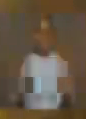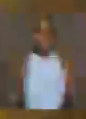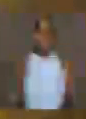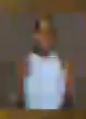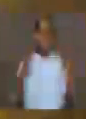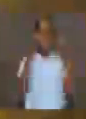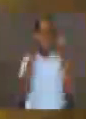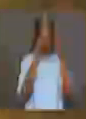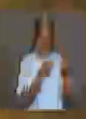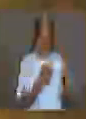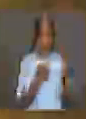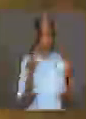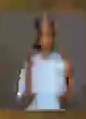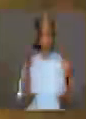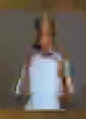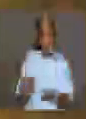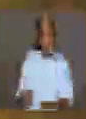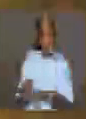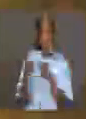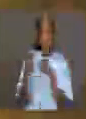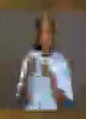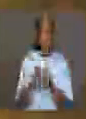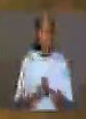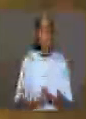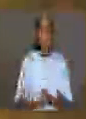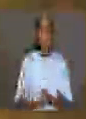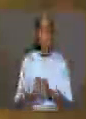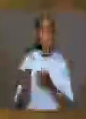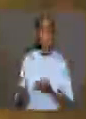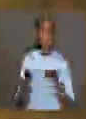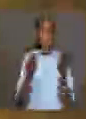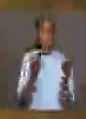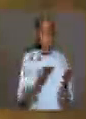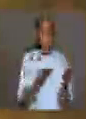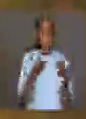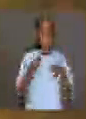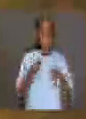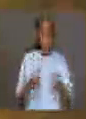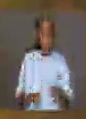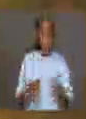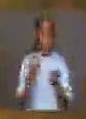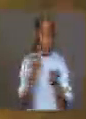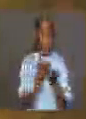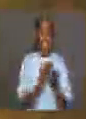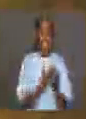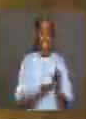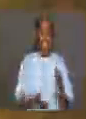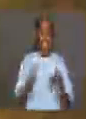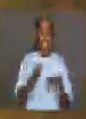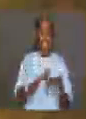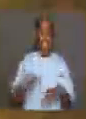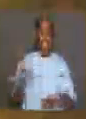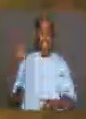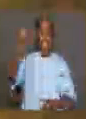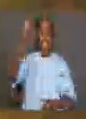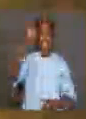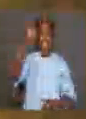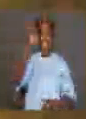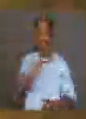Hello, teacher. Hello, students. Welcome to today's lesson on exponents